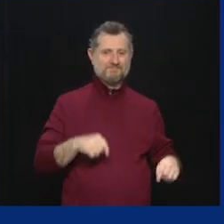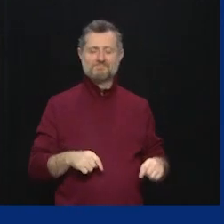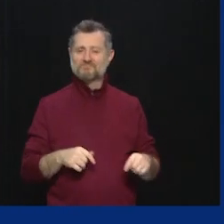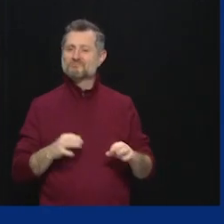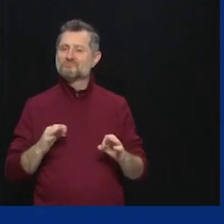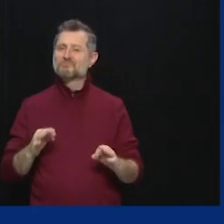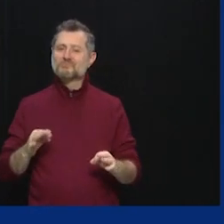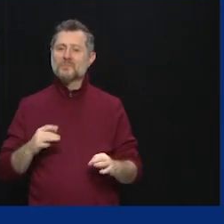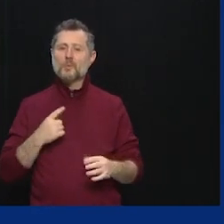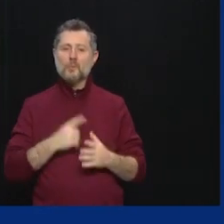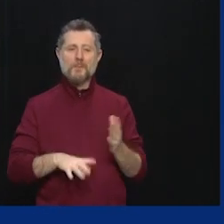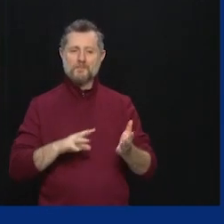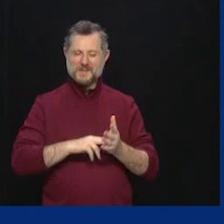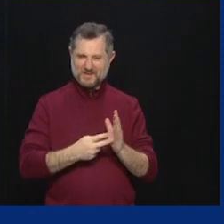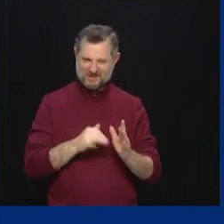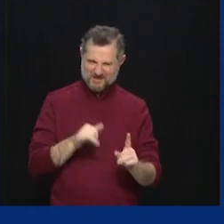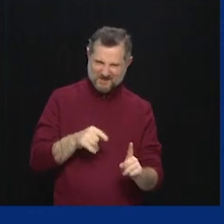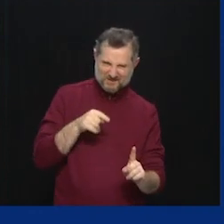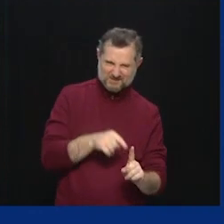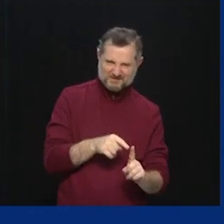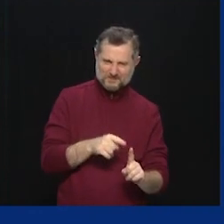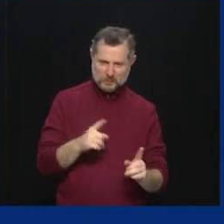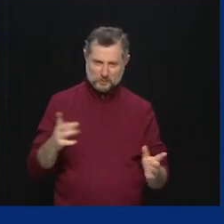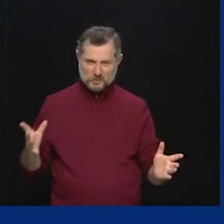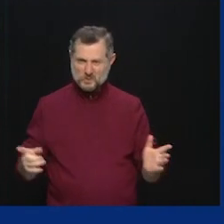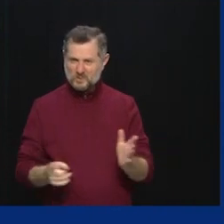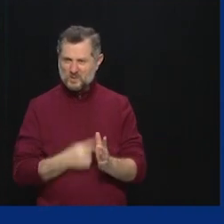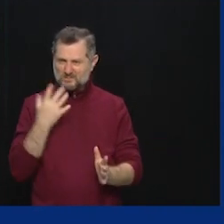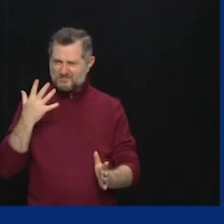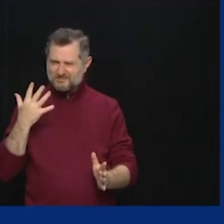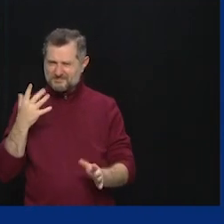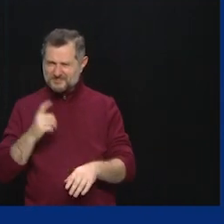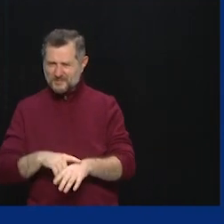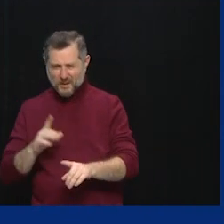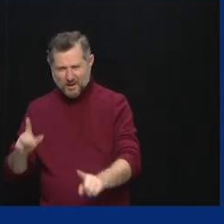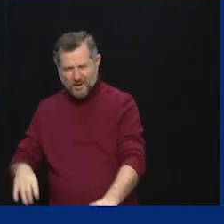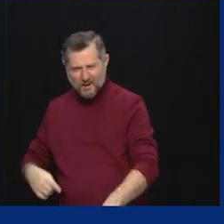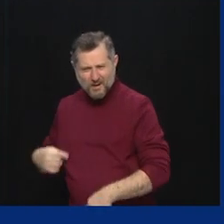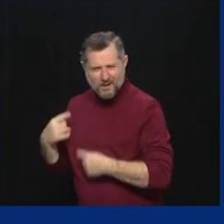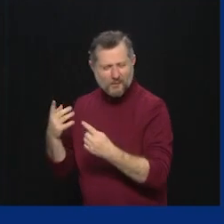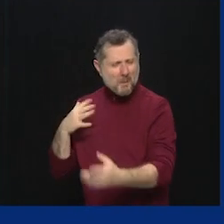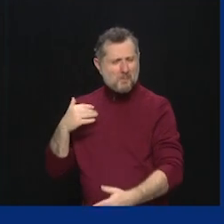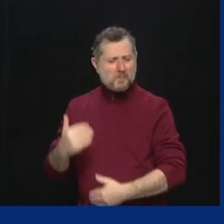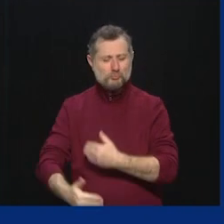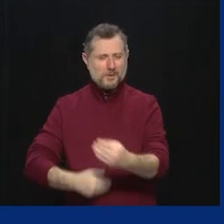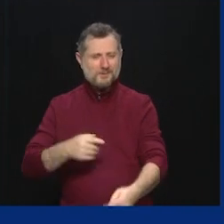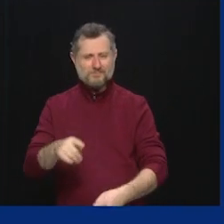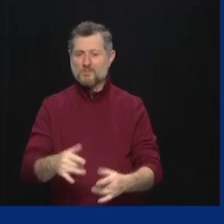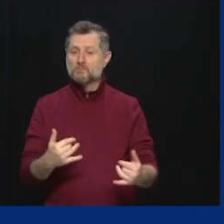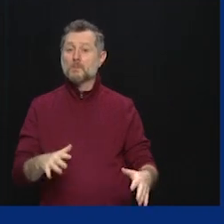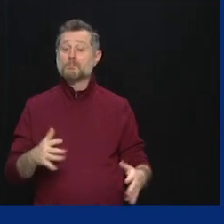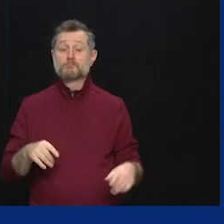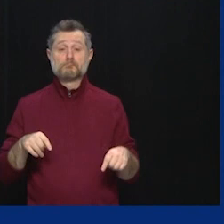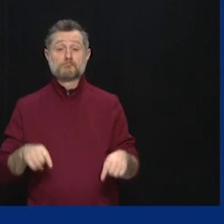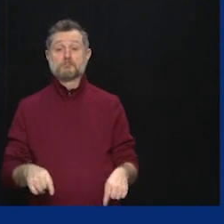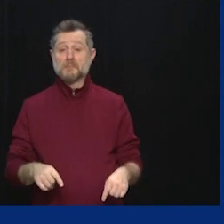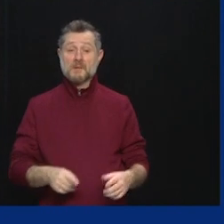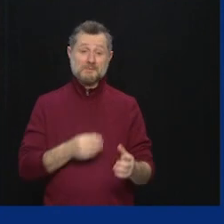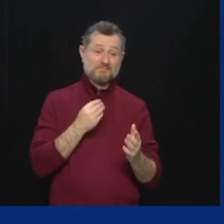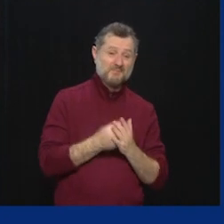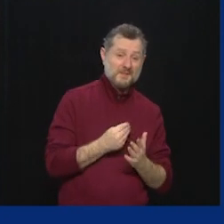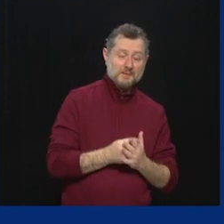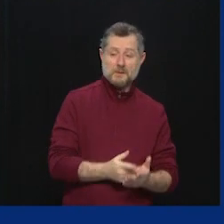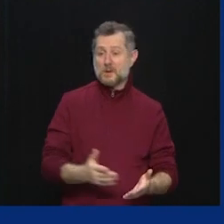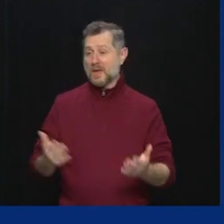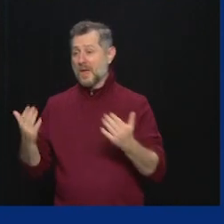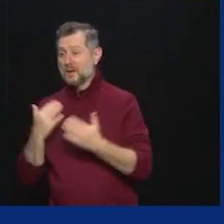what is a once-in-a-generation opportunity. And that's a once-in-a-generation opportunity in the financial, the entertainment, and the